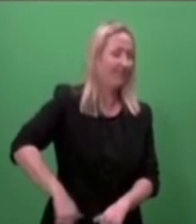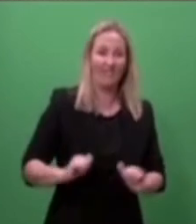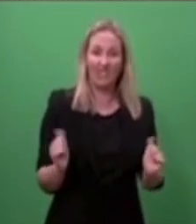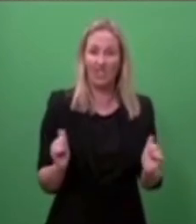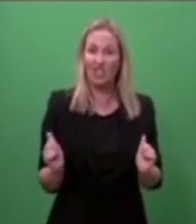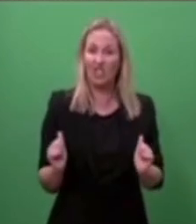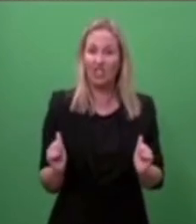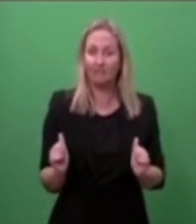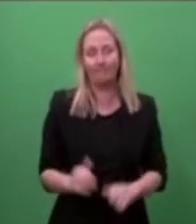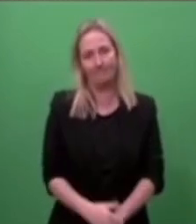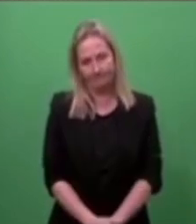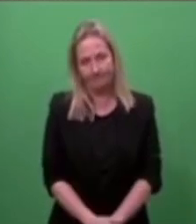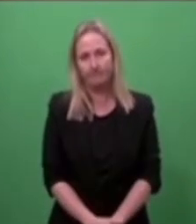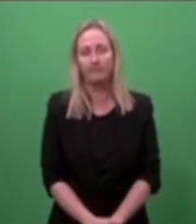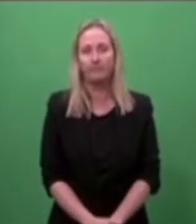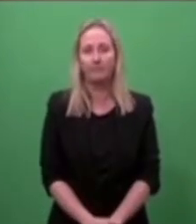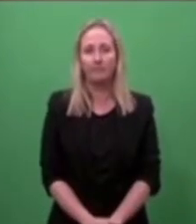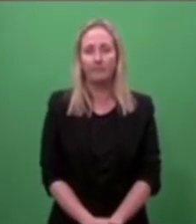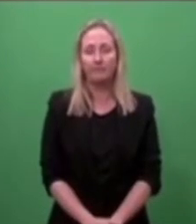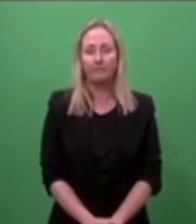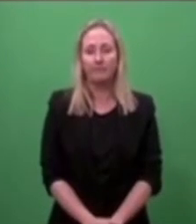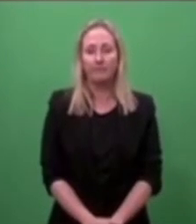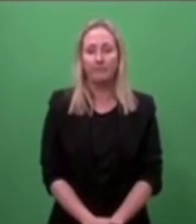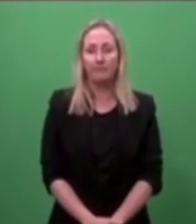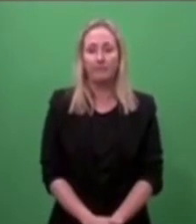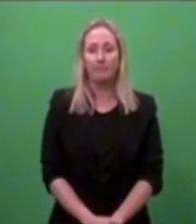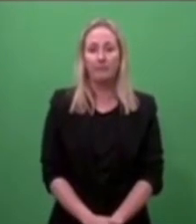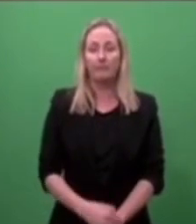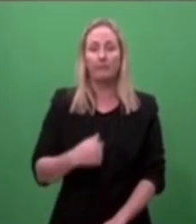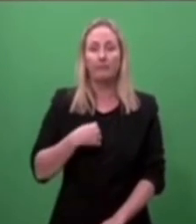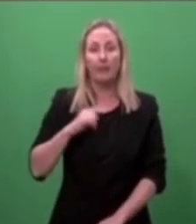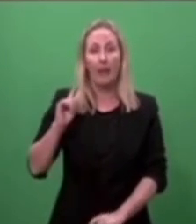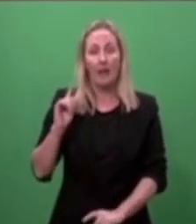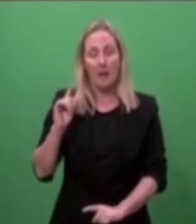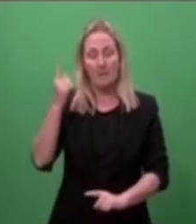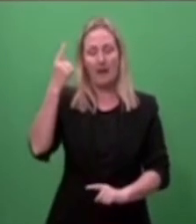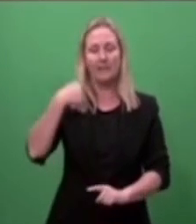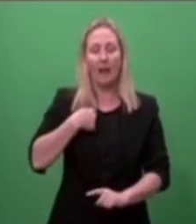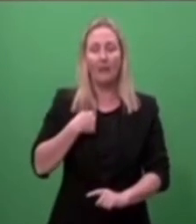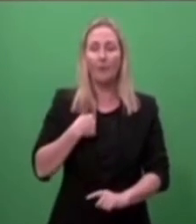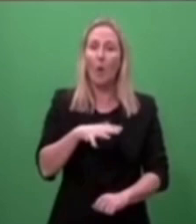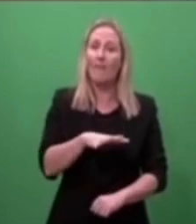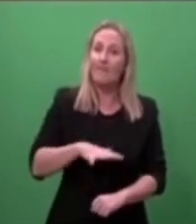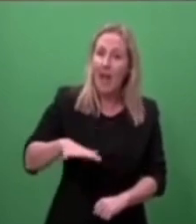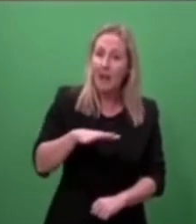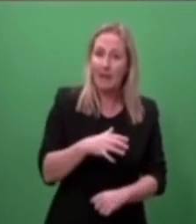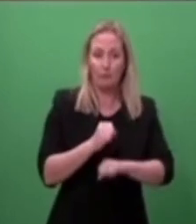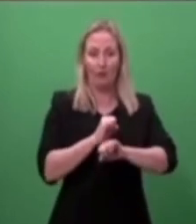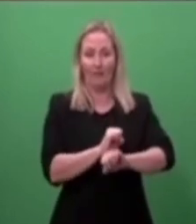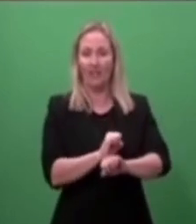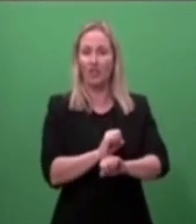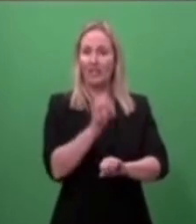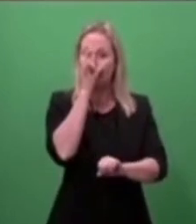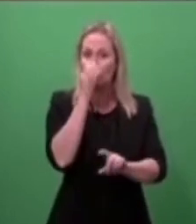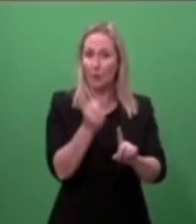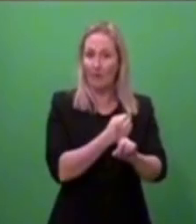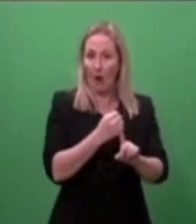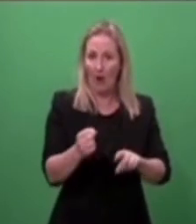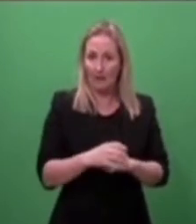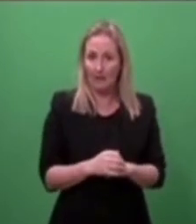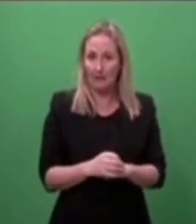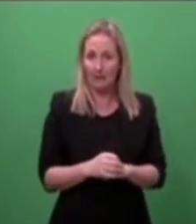As both Minister for Prevention of Family and Sexual Violence and Minister for Children, this report is